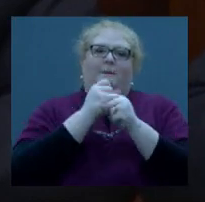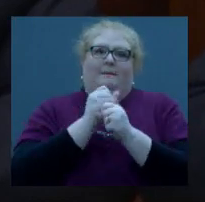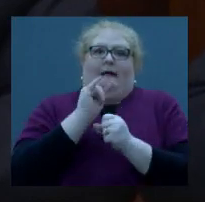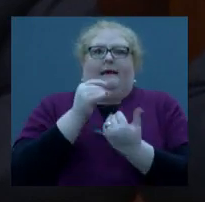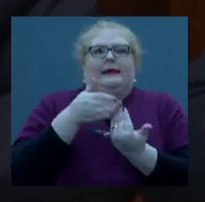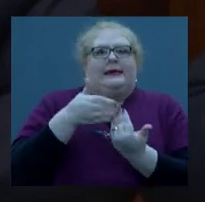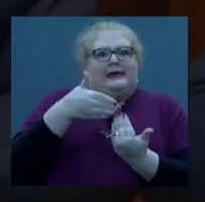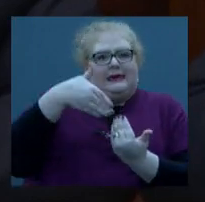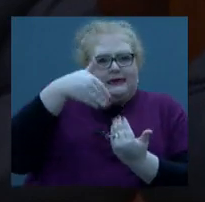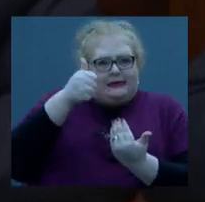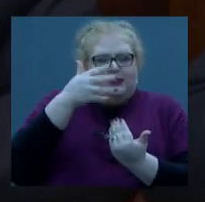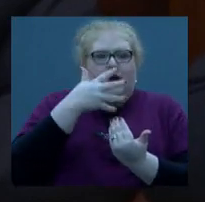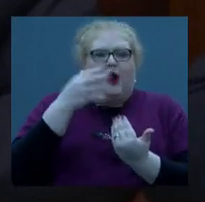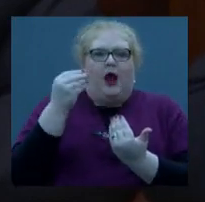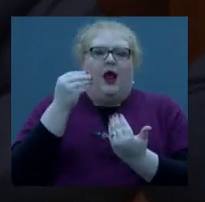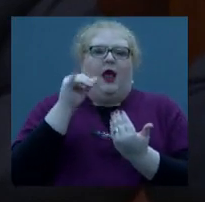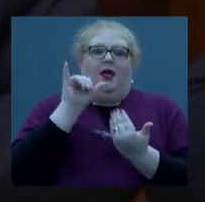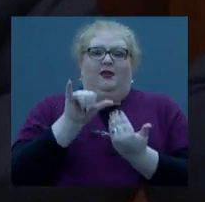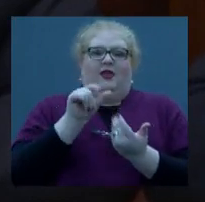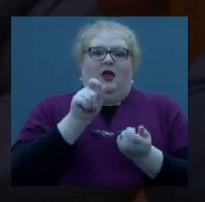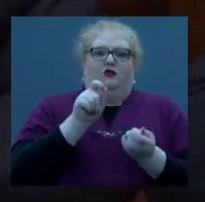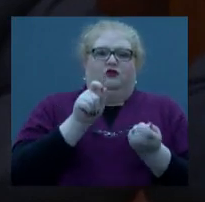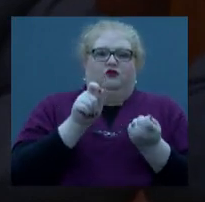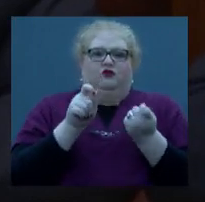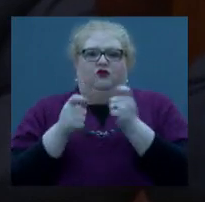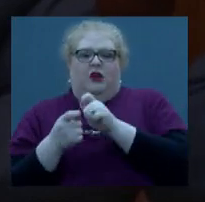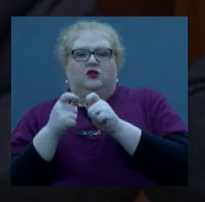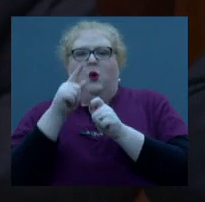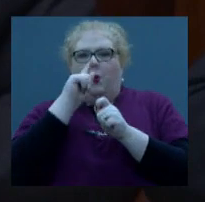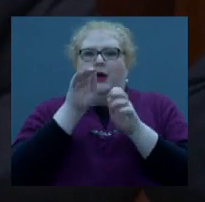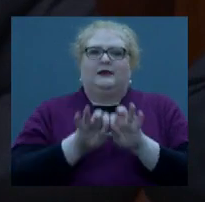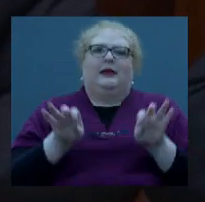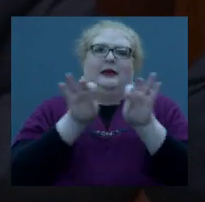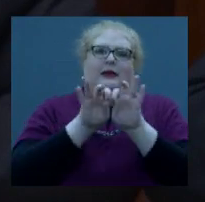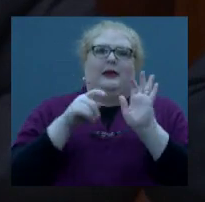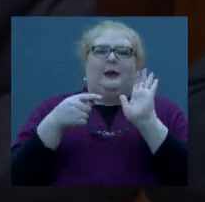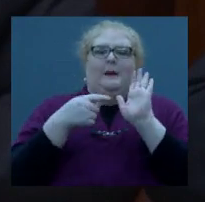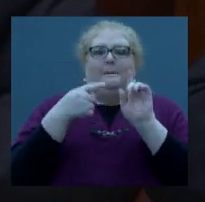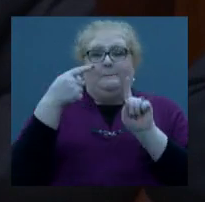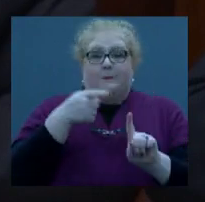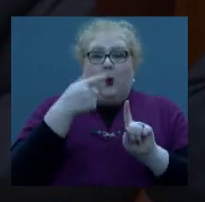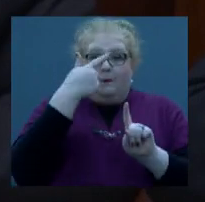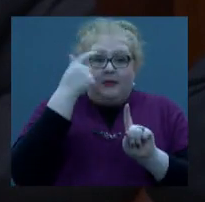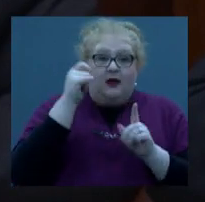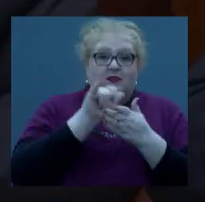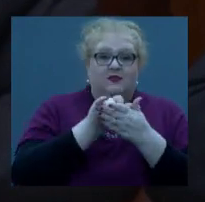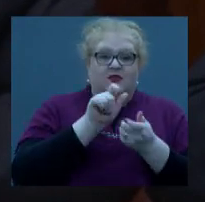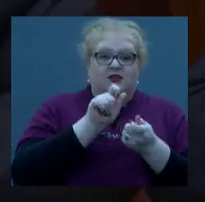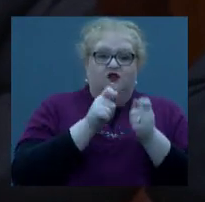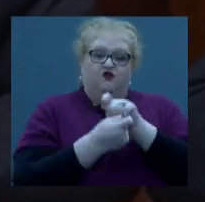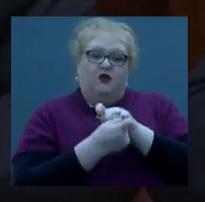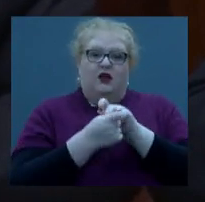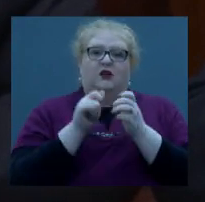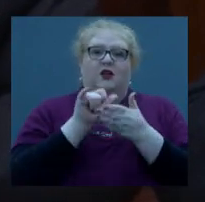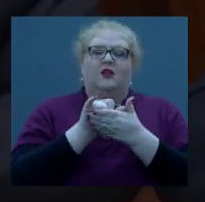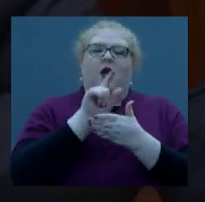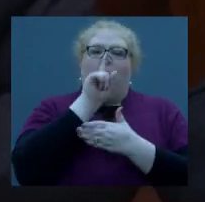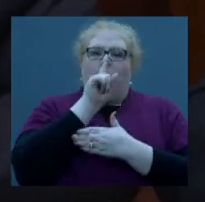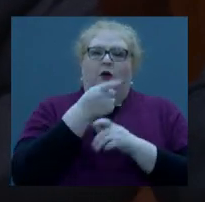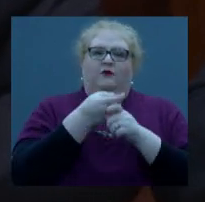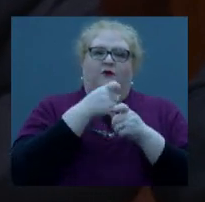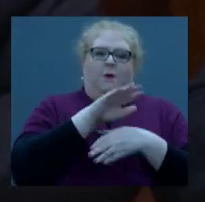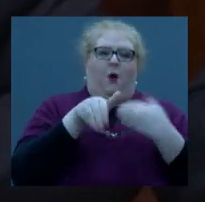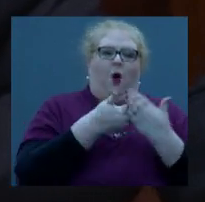and this transition was a key point because this was the transition that really went from